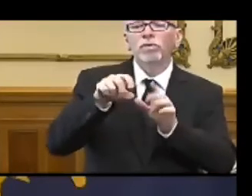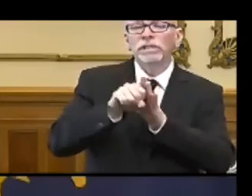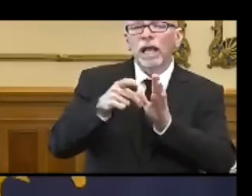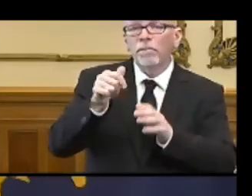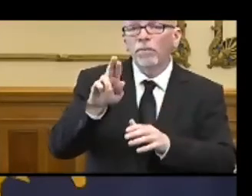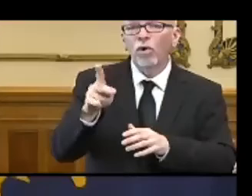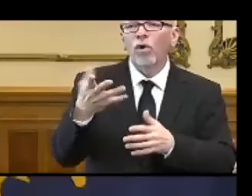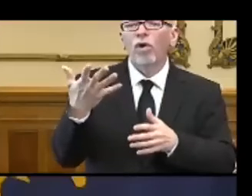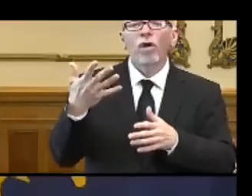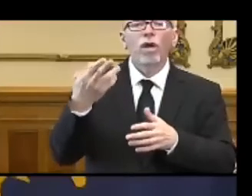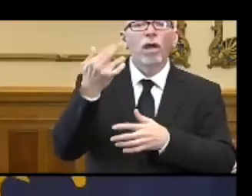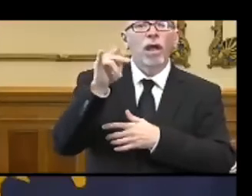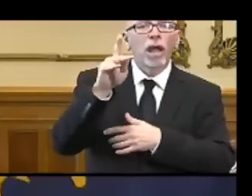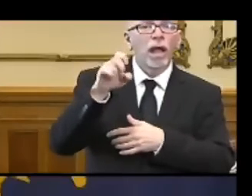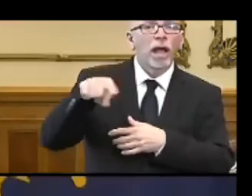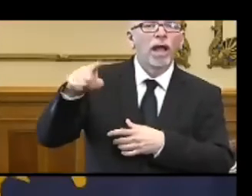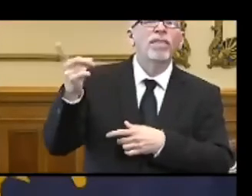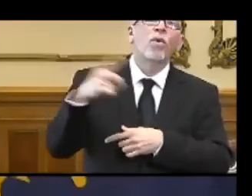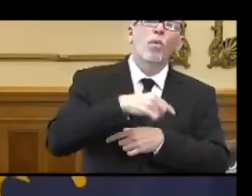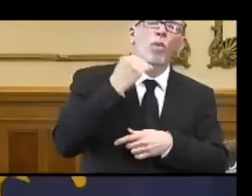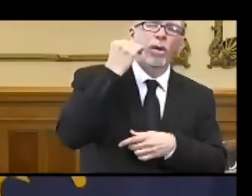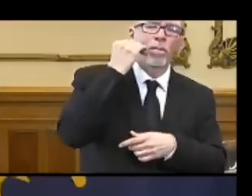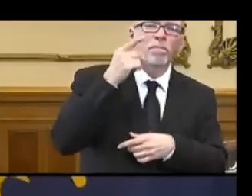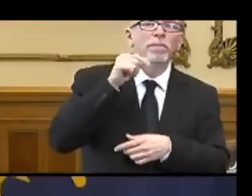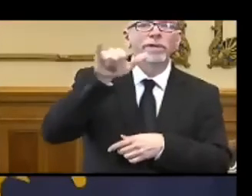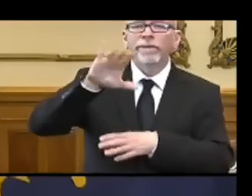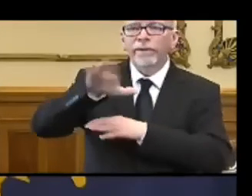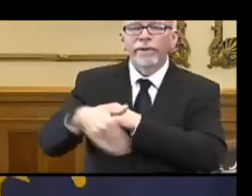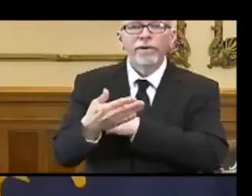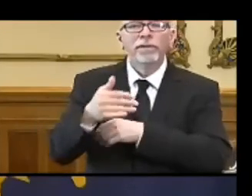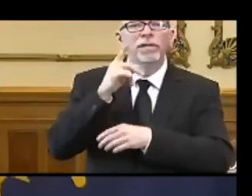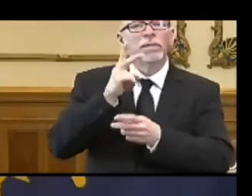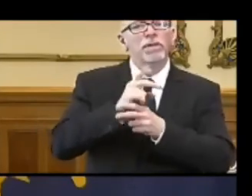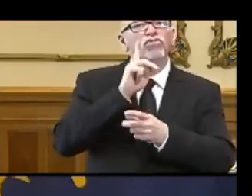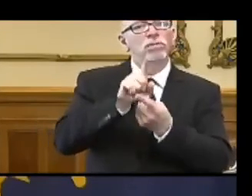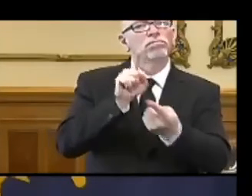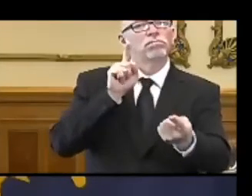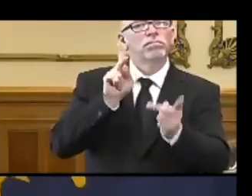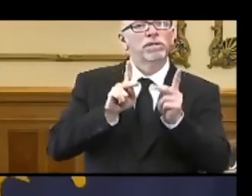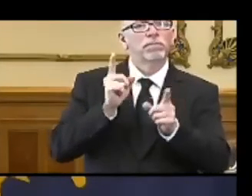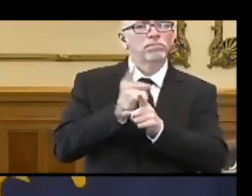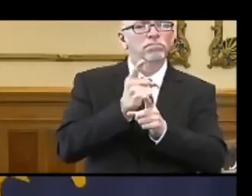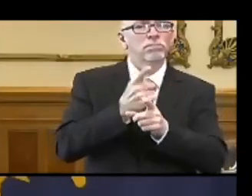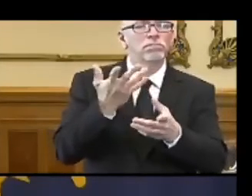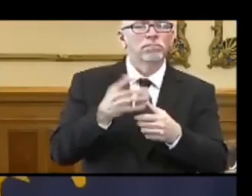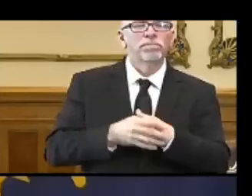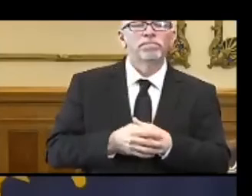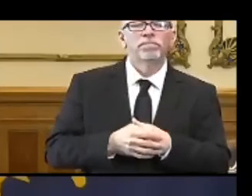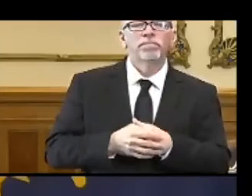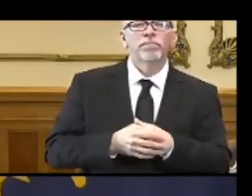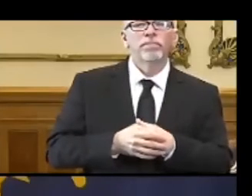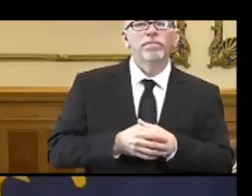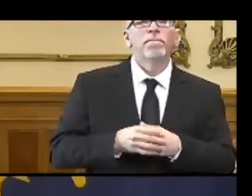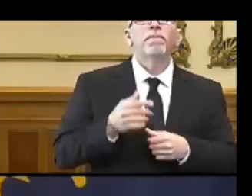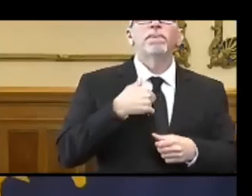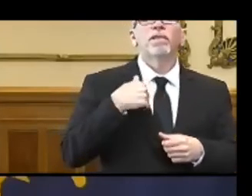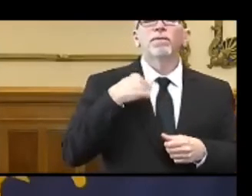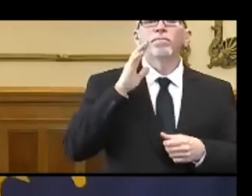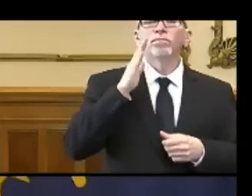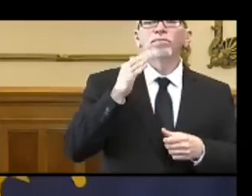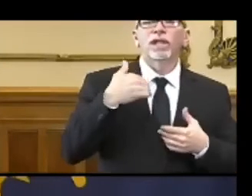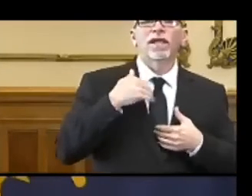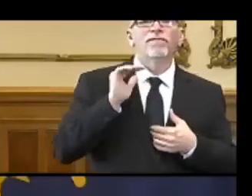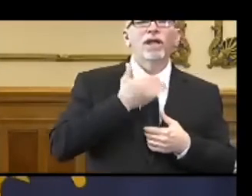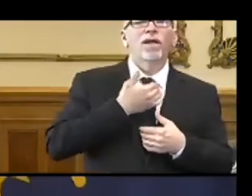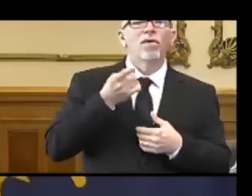and going for a hike, but then going home, properly, physically, socially distanced. If we'll have our